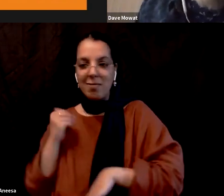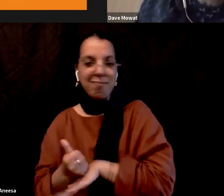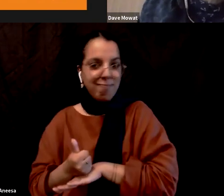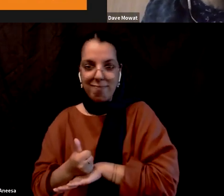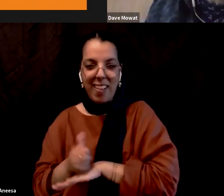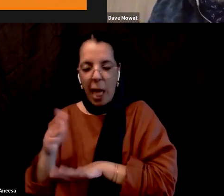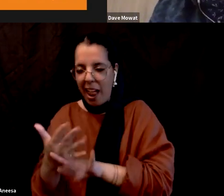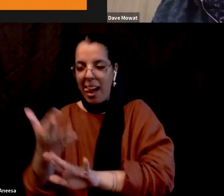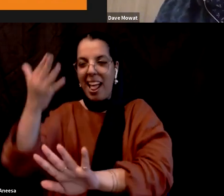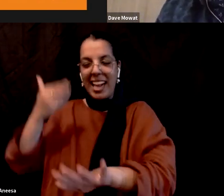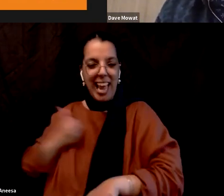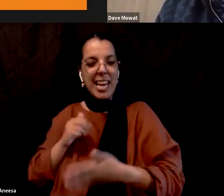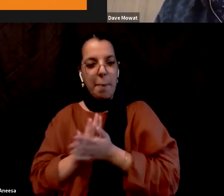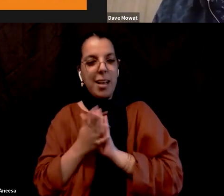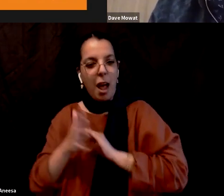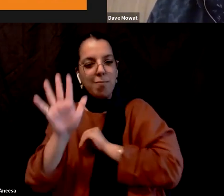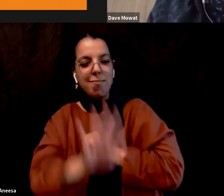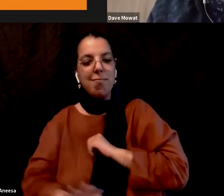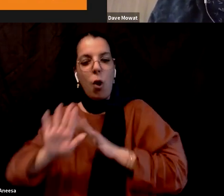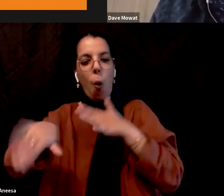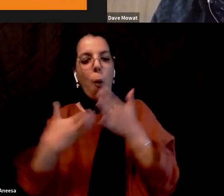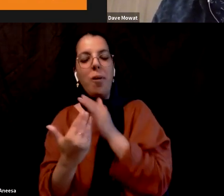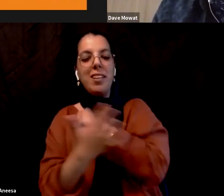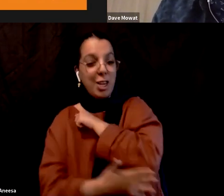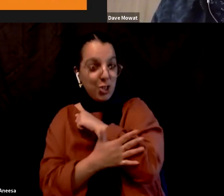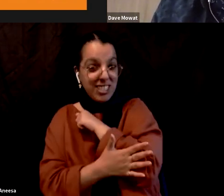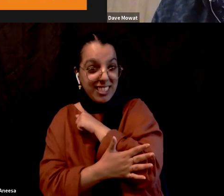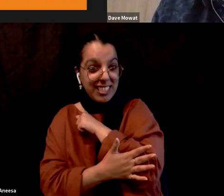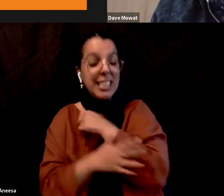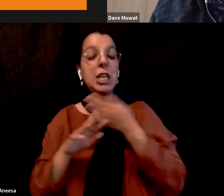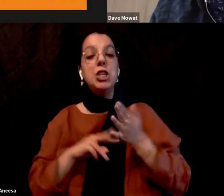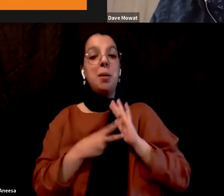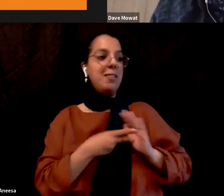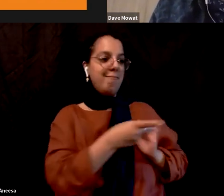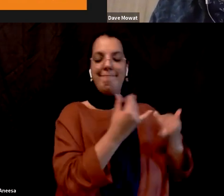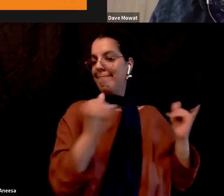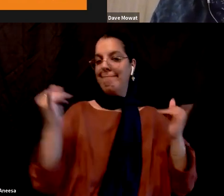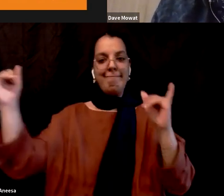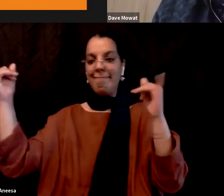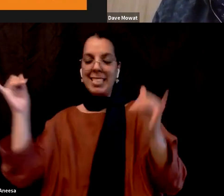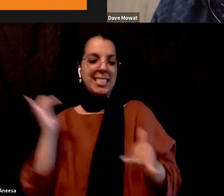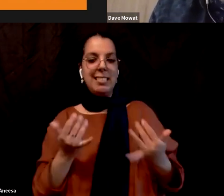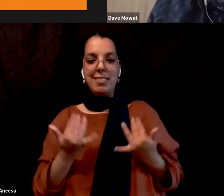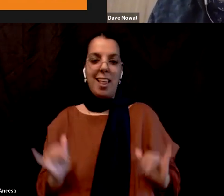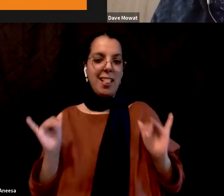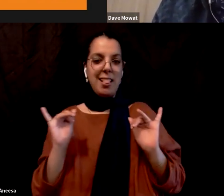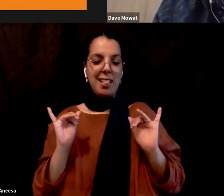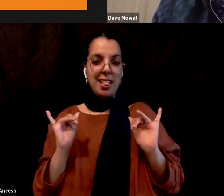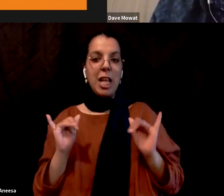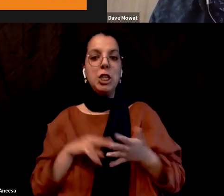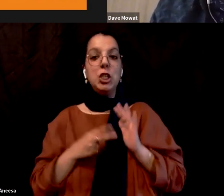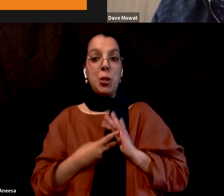it predates that. This period predates that. So our people are de facto self-governing, and it's